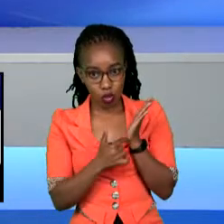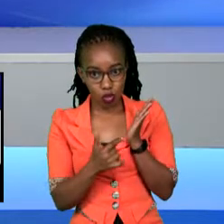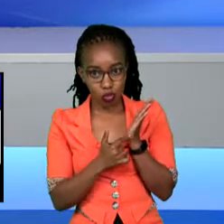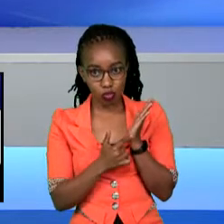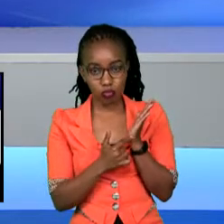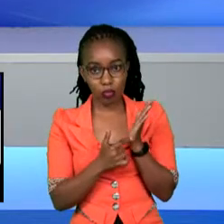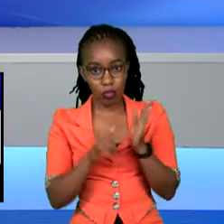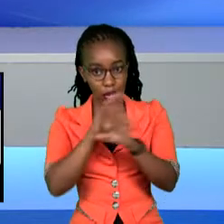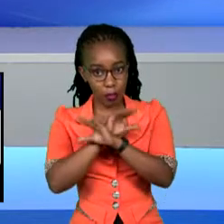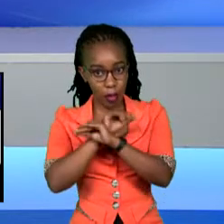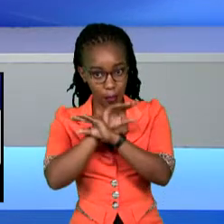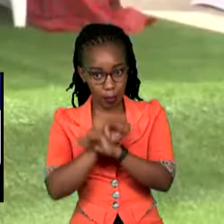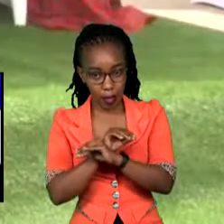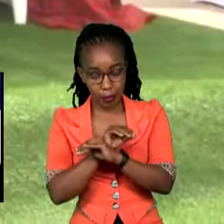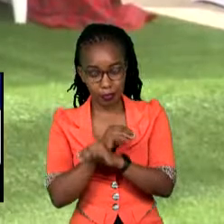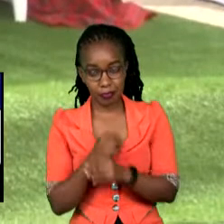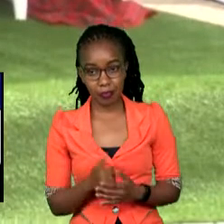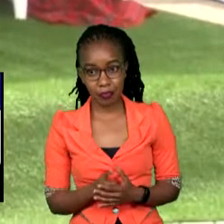with more.